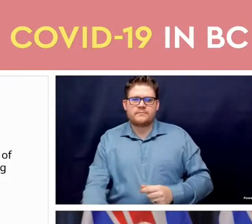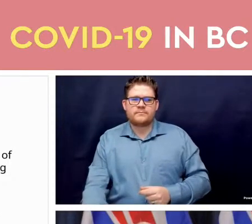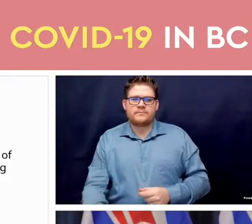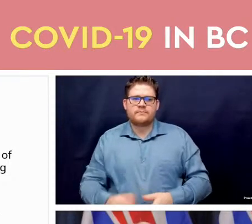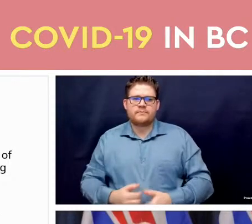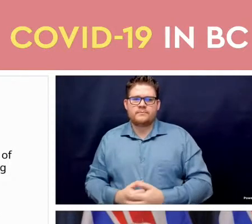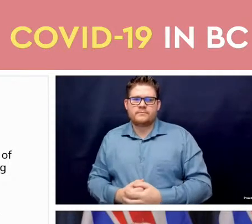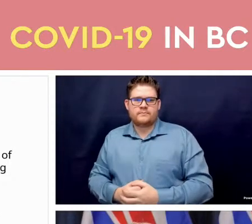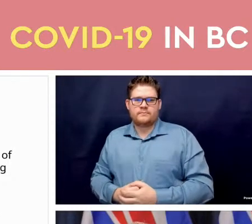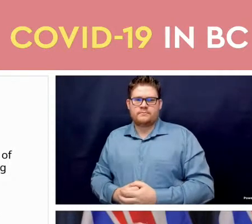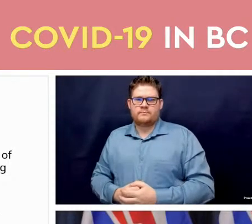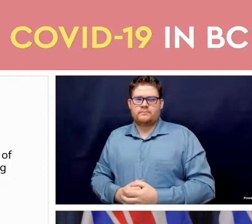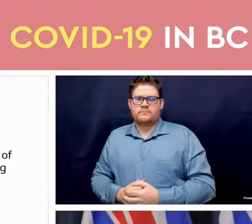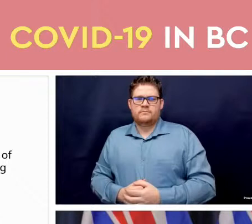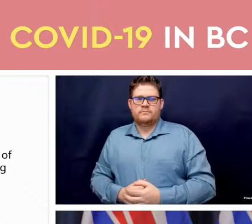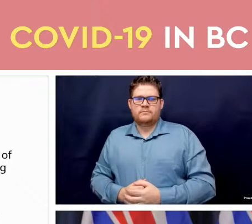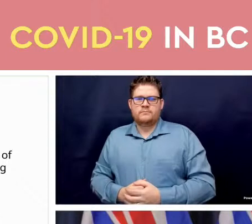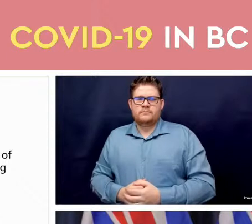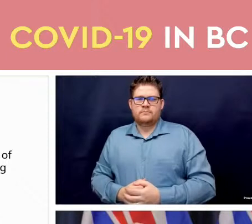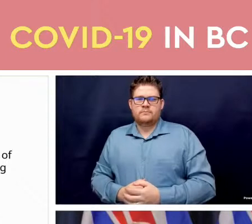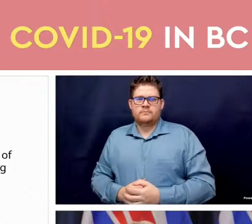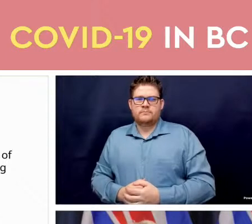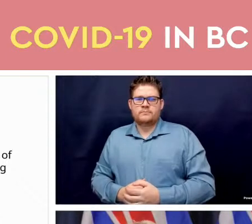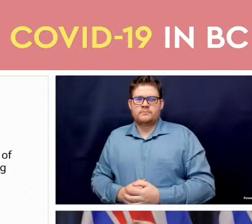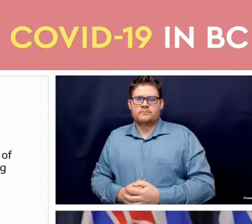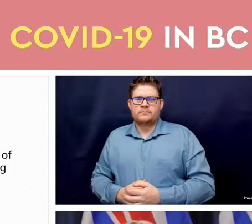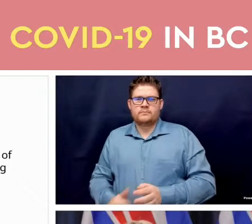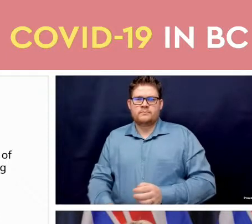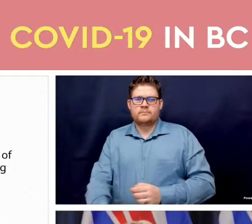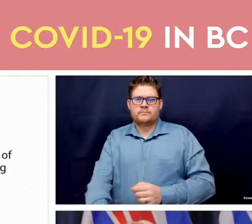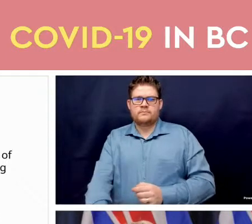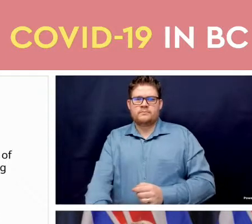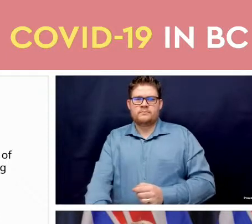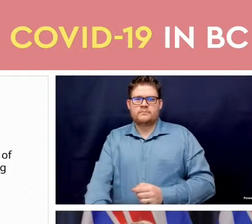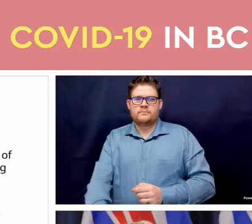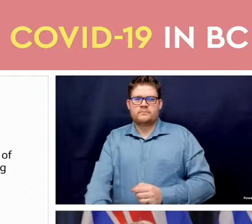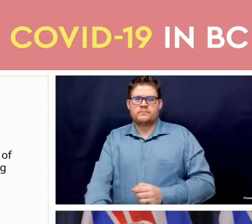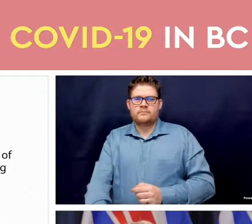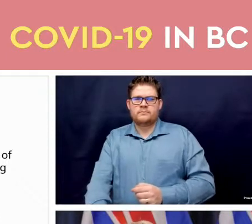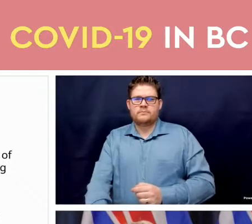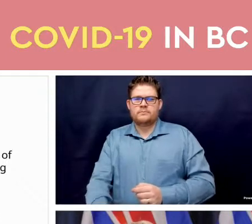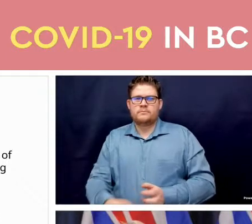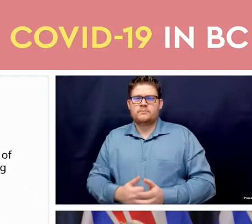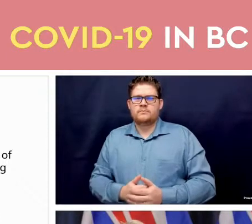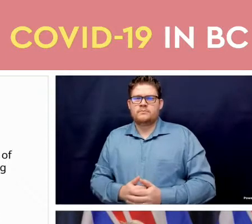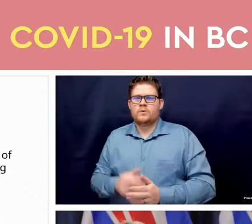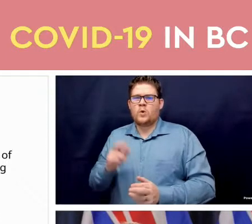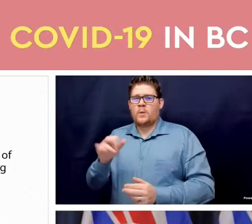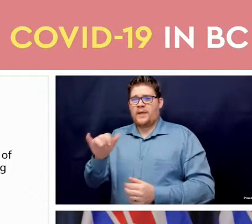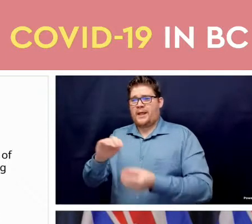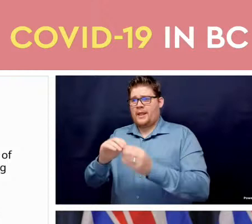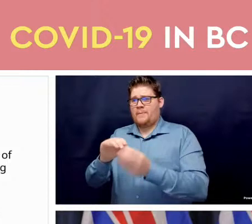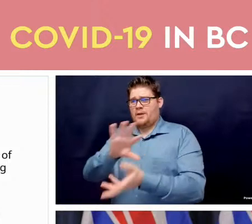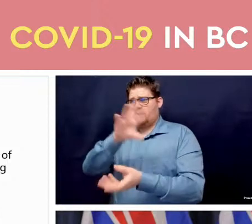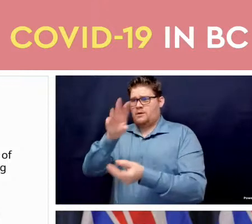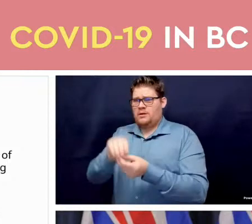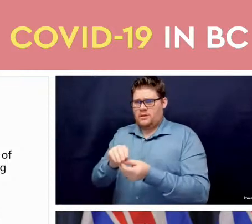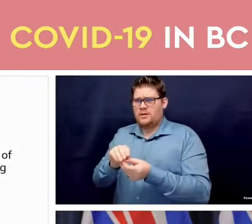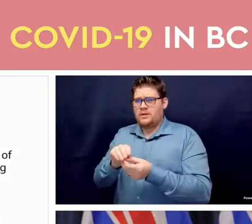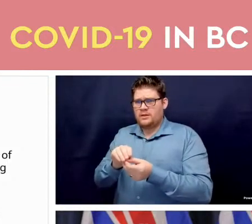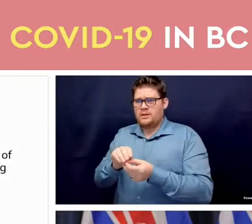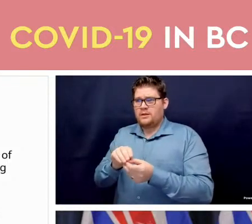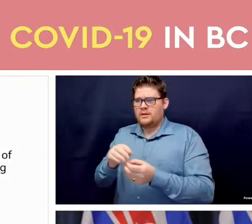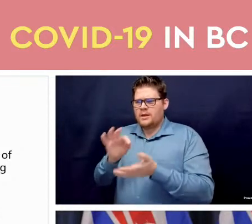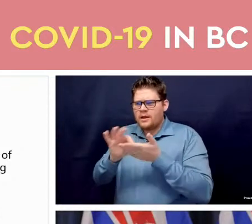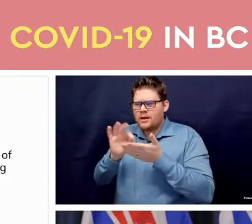bit. It'll be about 600 and some. And there's a couple of reasons for that. One is because it includes all of these different people. So